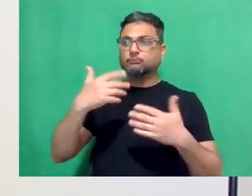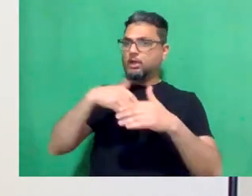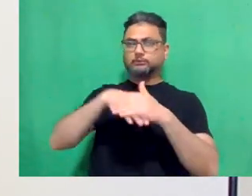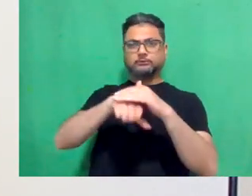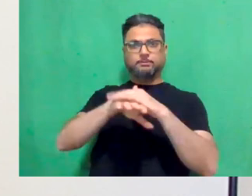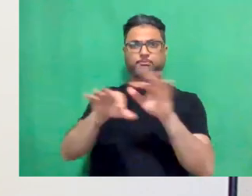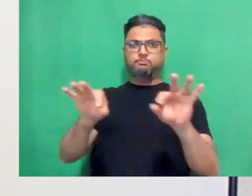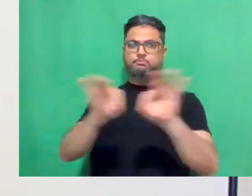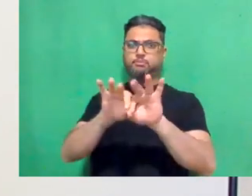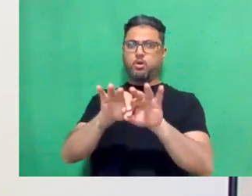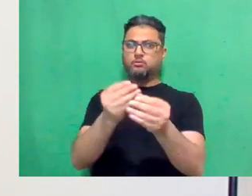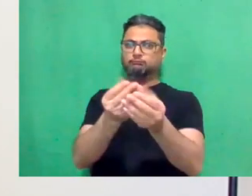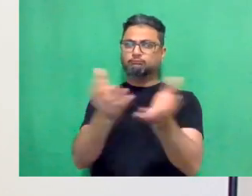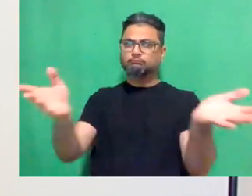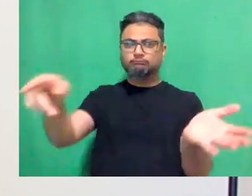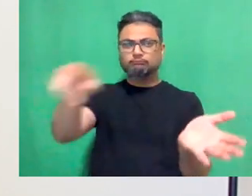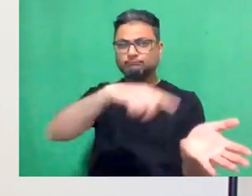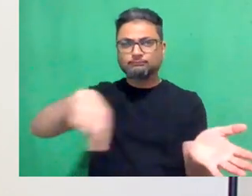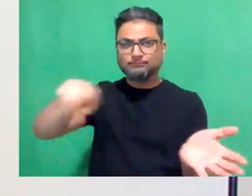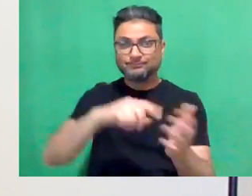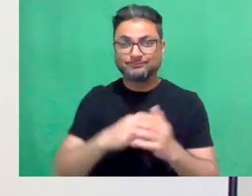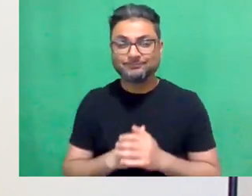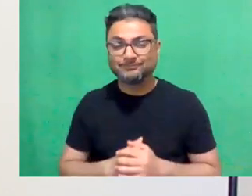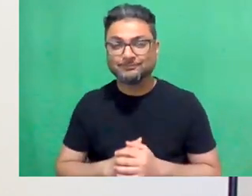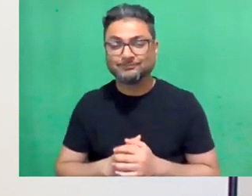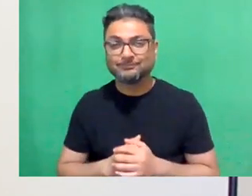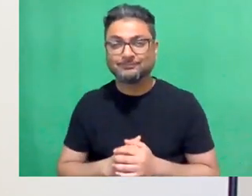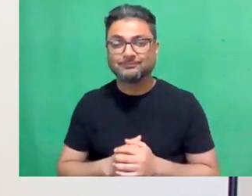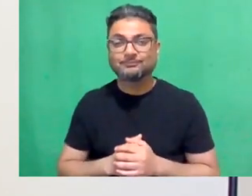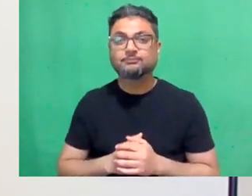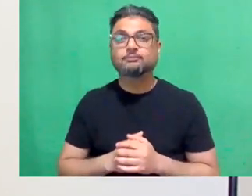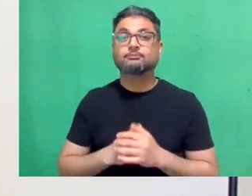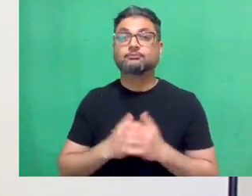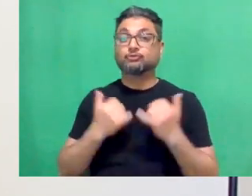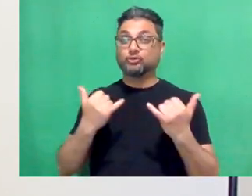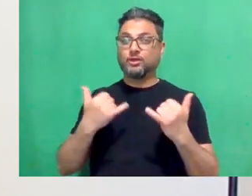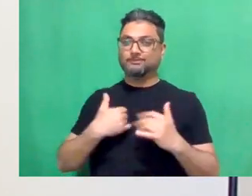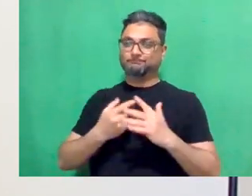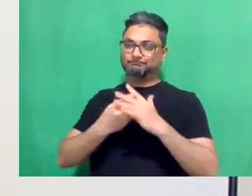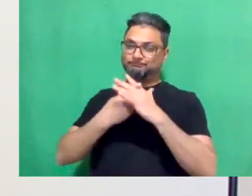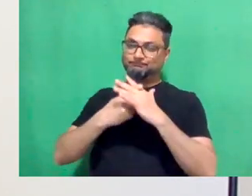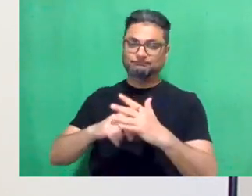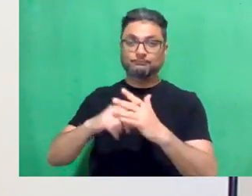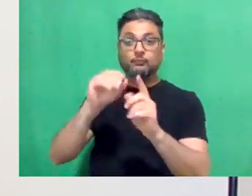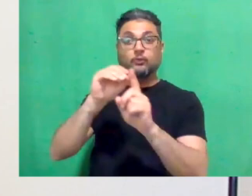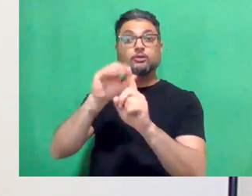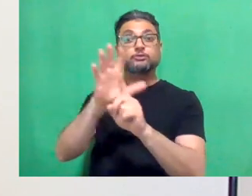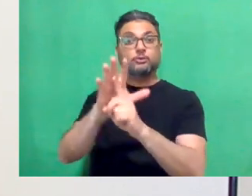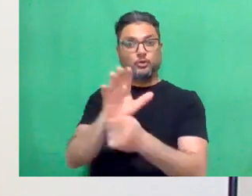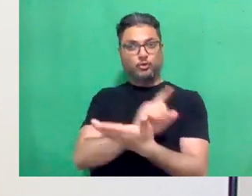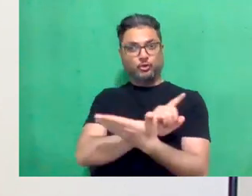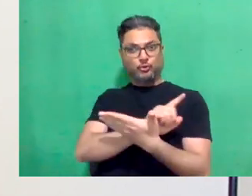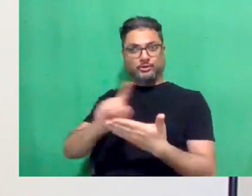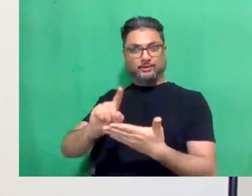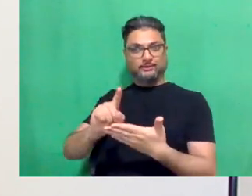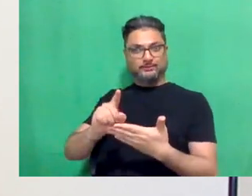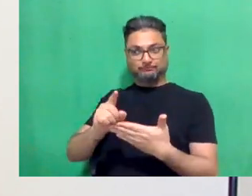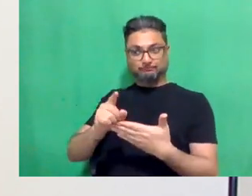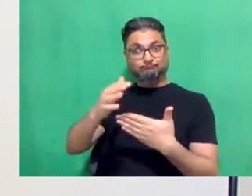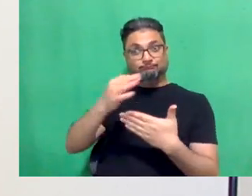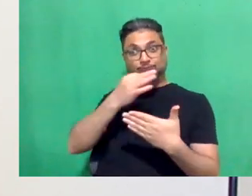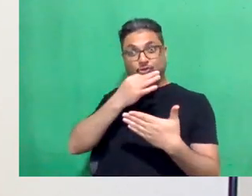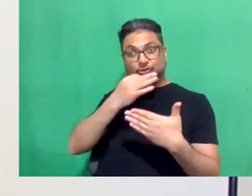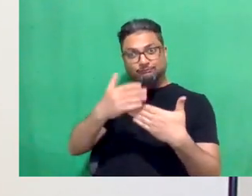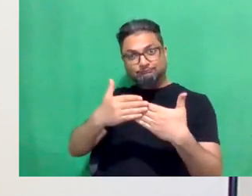you. Today is just the beginning of orientation week. Throughout this week and beyond, we have